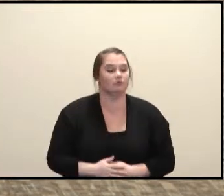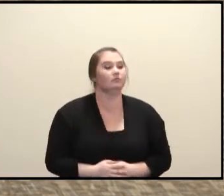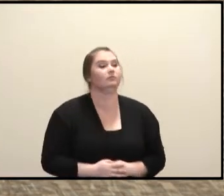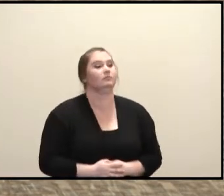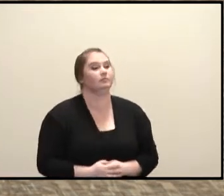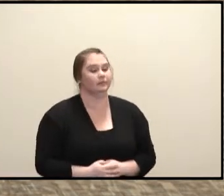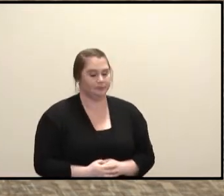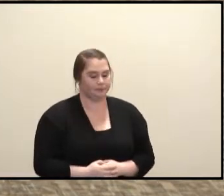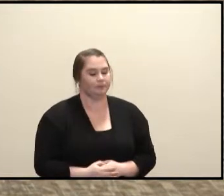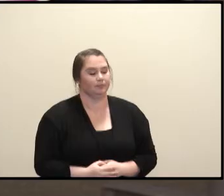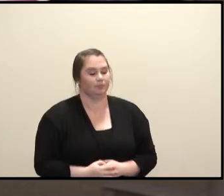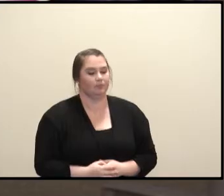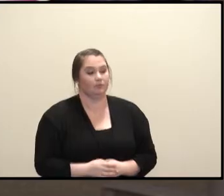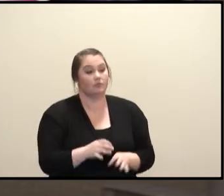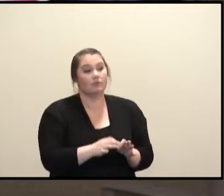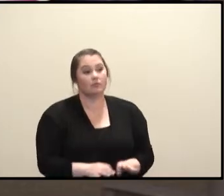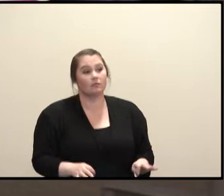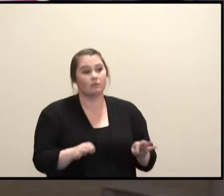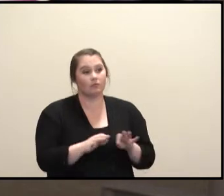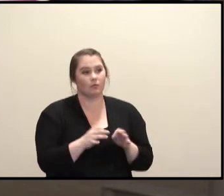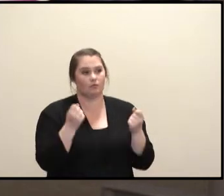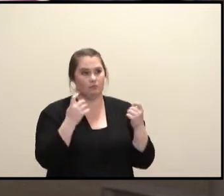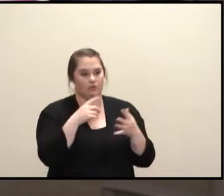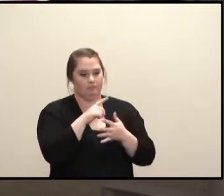Well, it's important for several reasons.